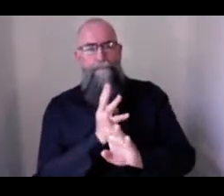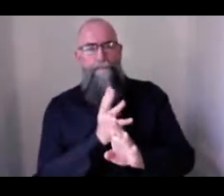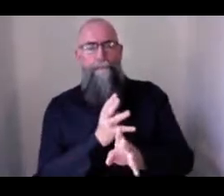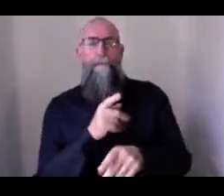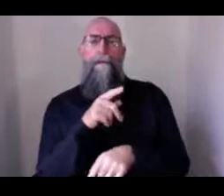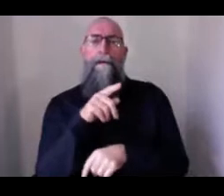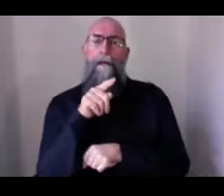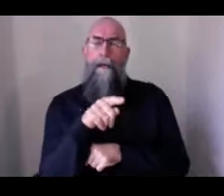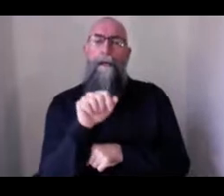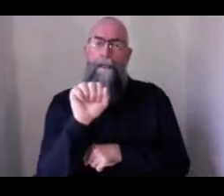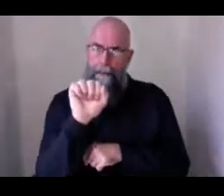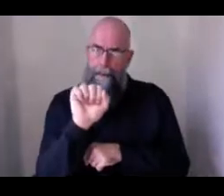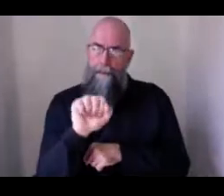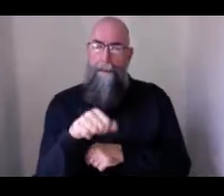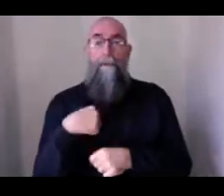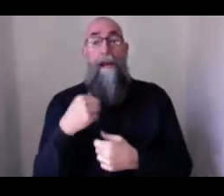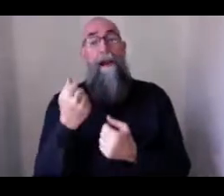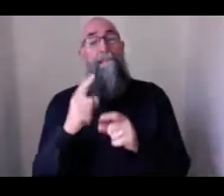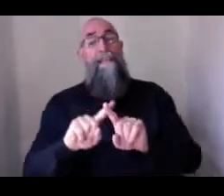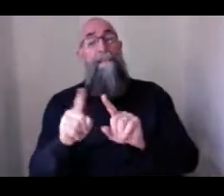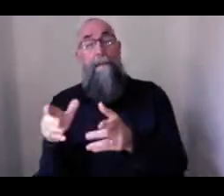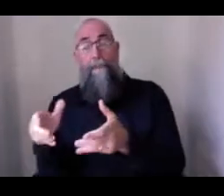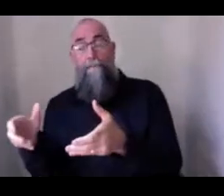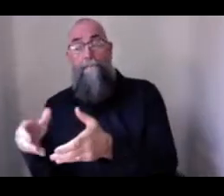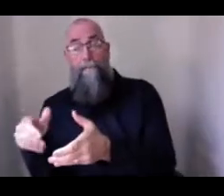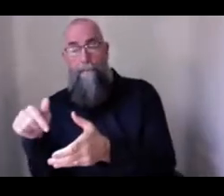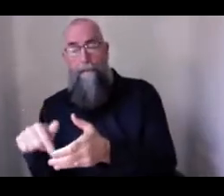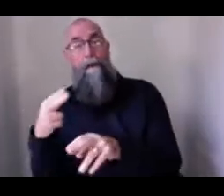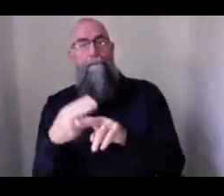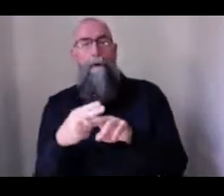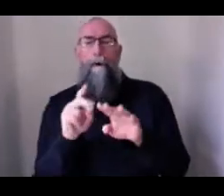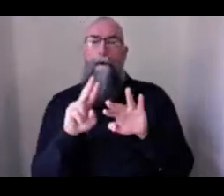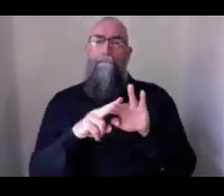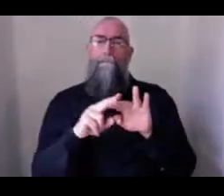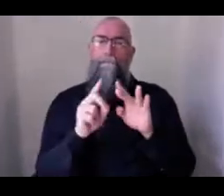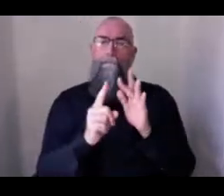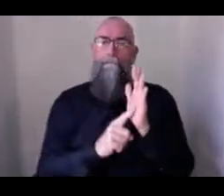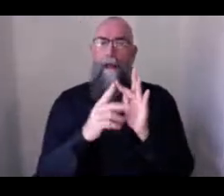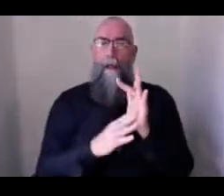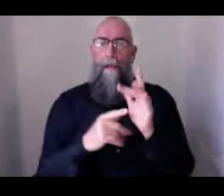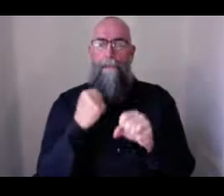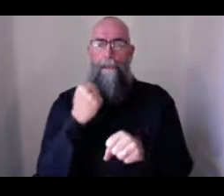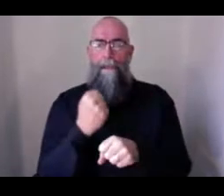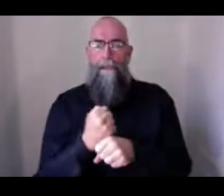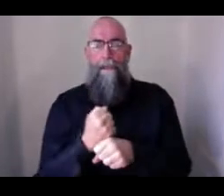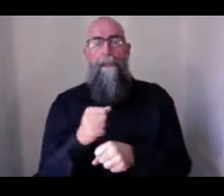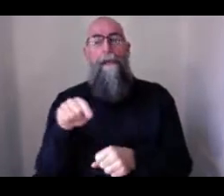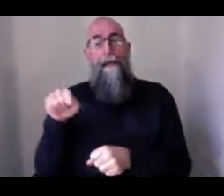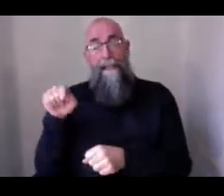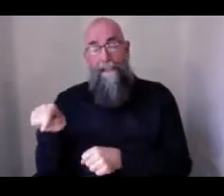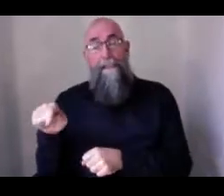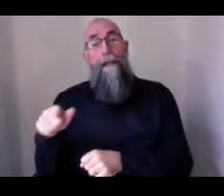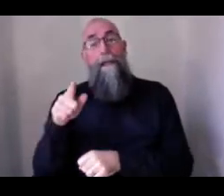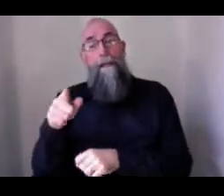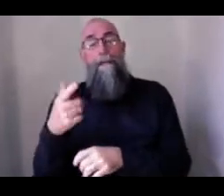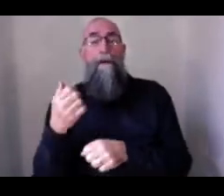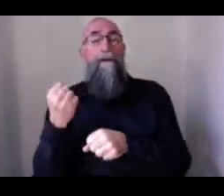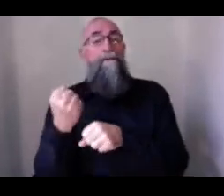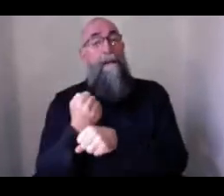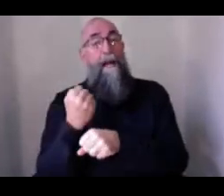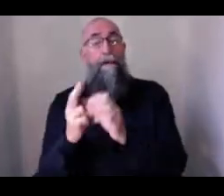a different category for filming, and we can put that in the chat too. It's Screen New South Wales, which is also part of Create New South Wales. They have their own funding